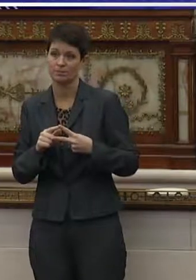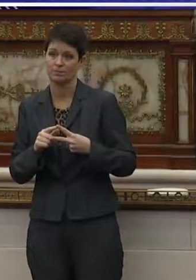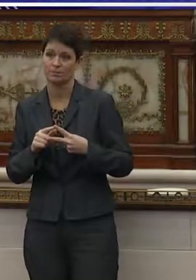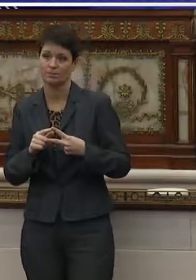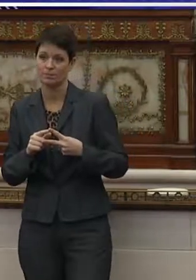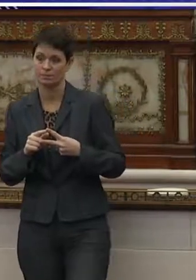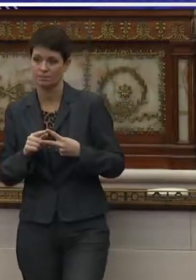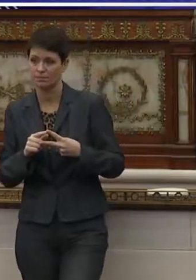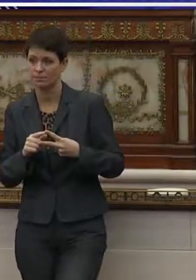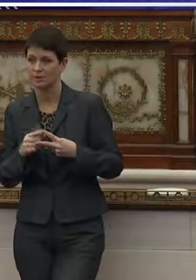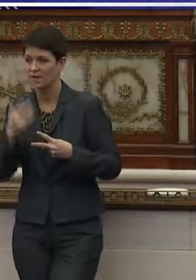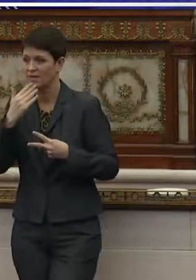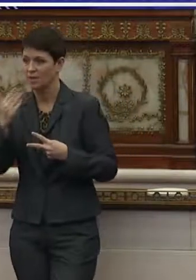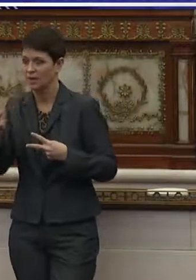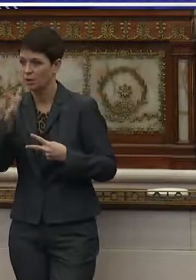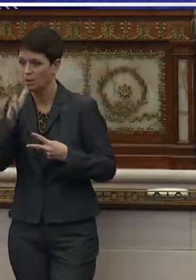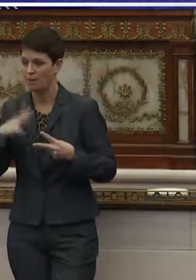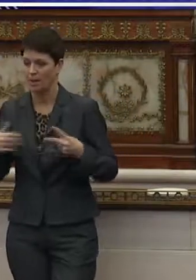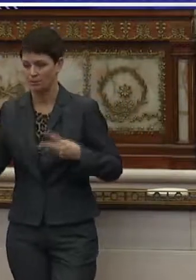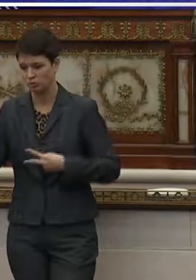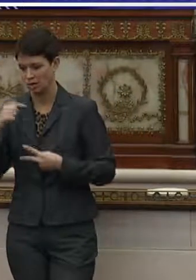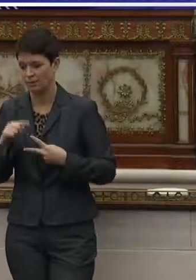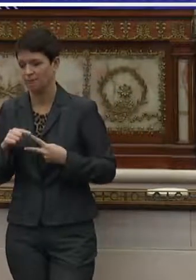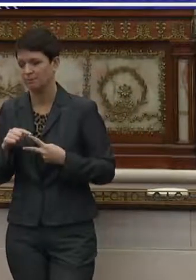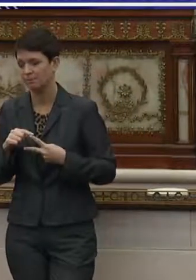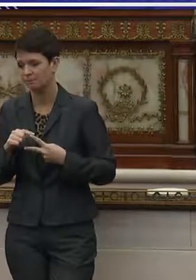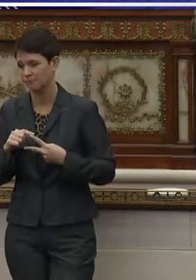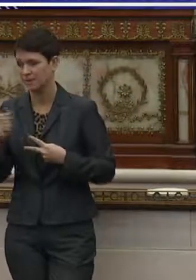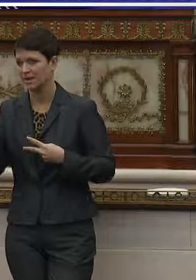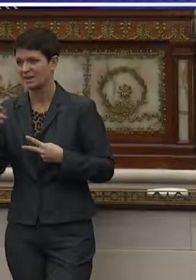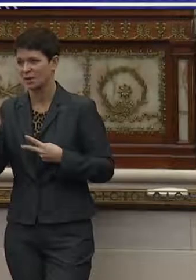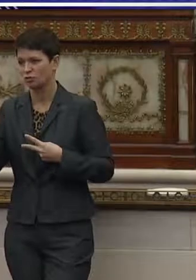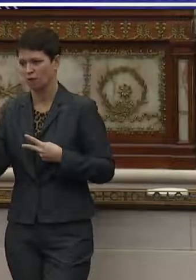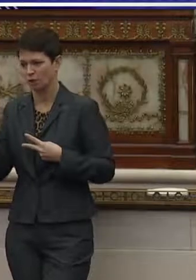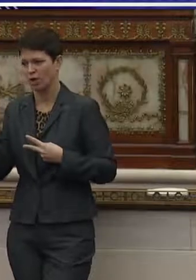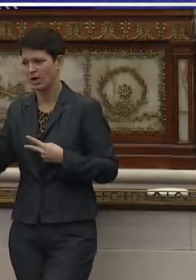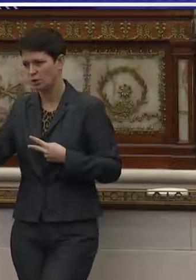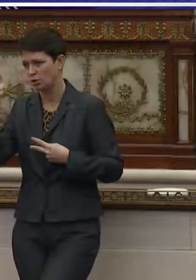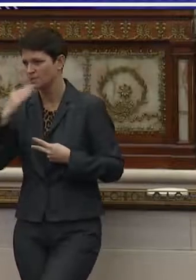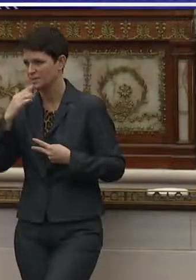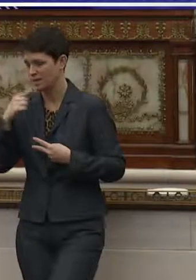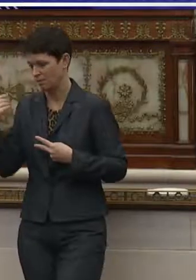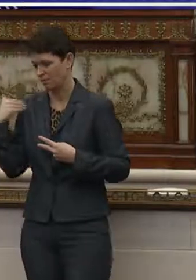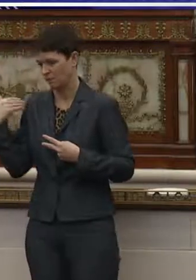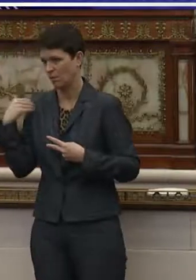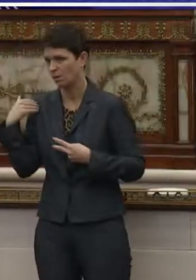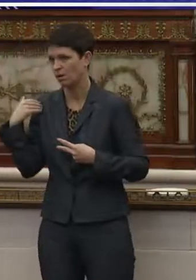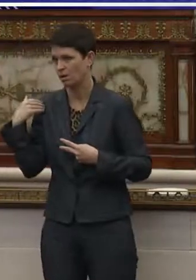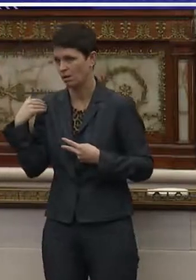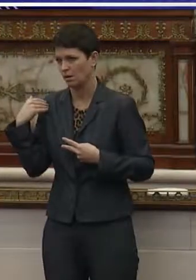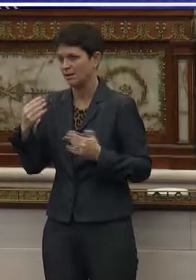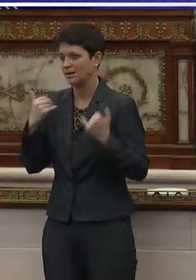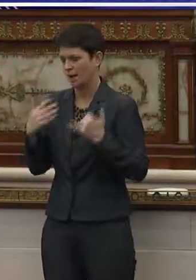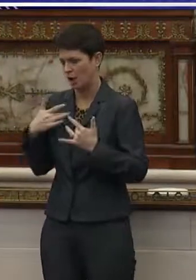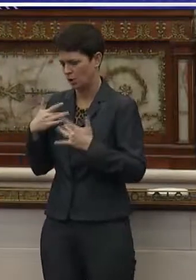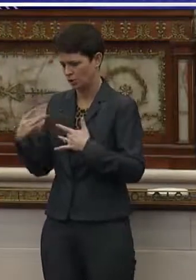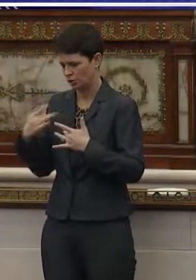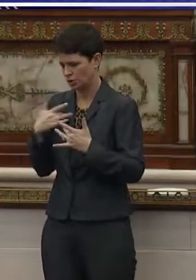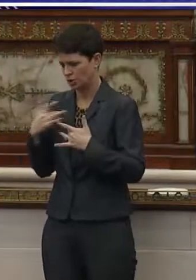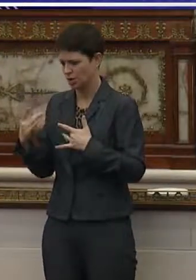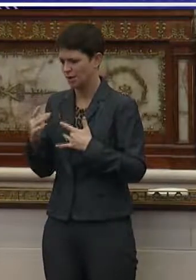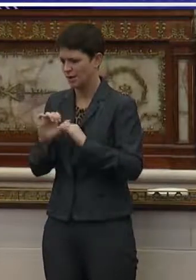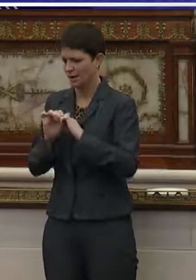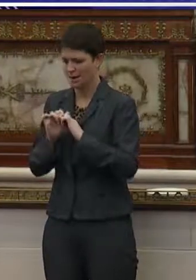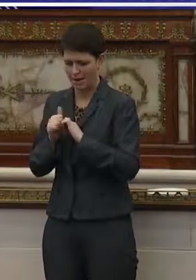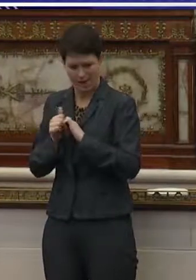Thank you, Madam Chair. Appreciate that. And Dr. Farley, I know you had said that, now that the concern we're going to be is how do we